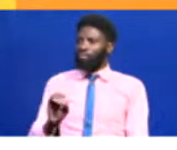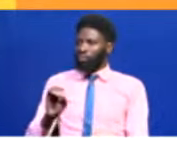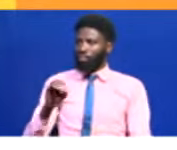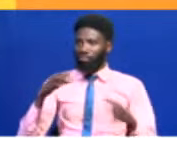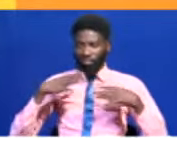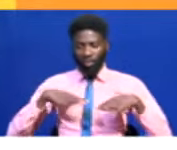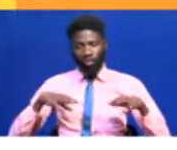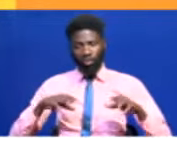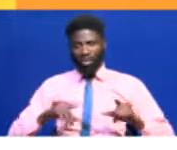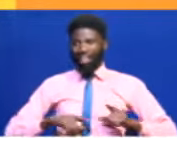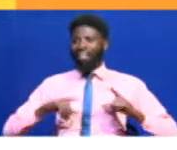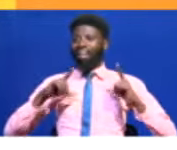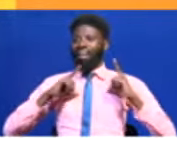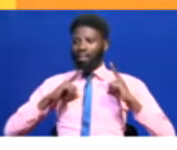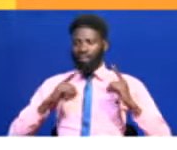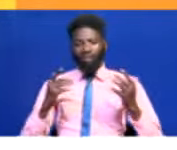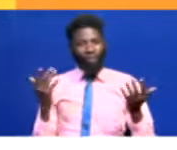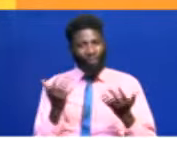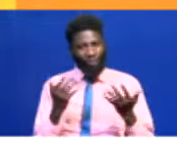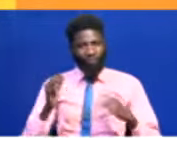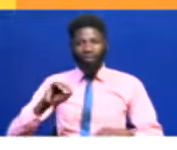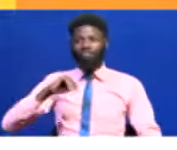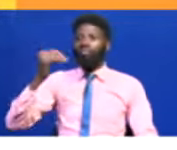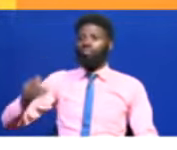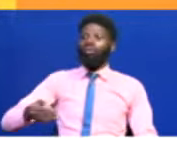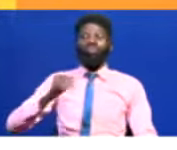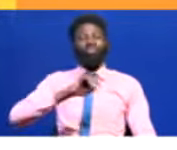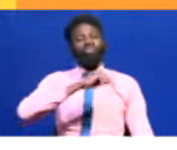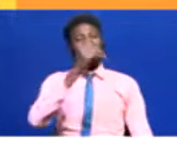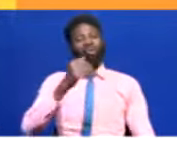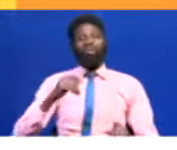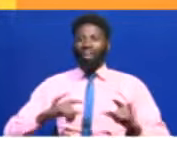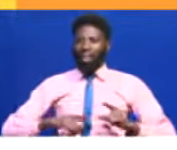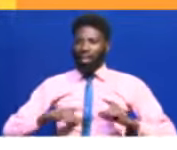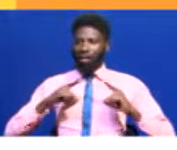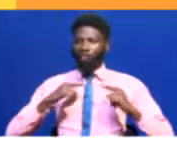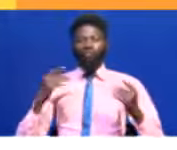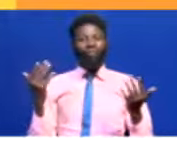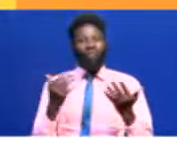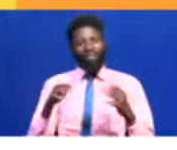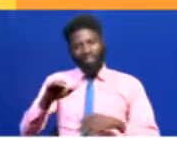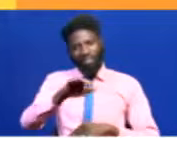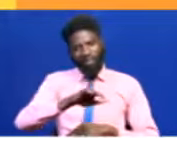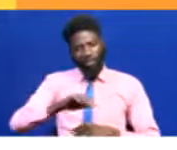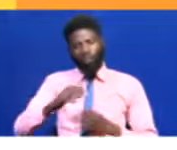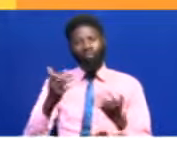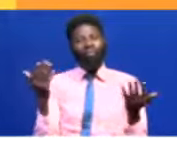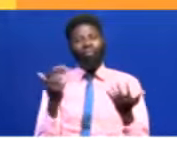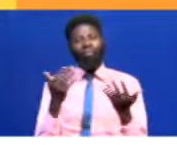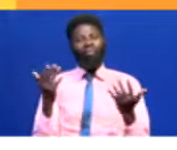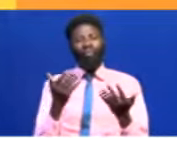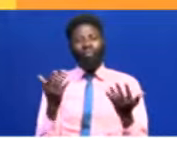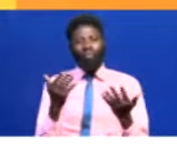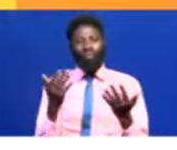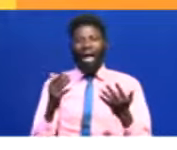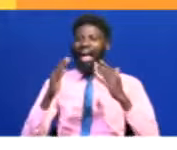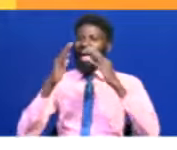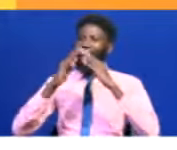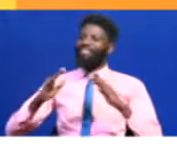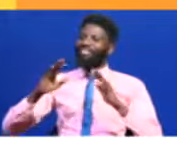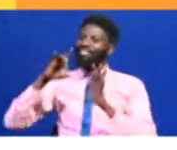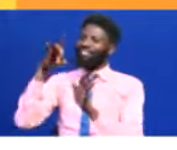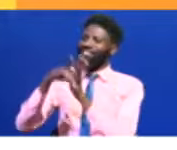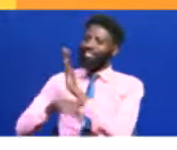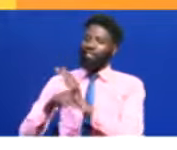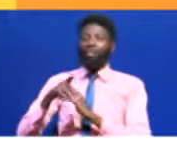people living in urban areas live in those informal settlements. So it's a big group that we should really think about,